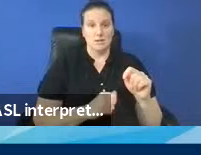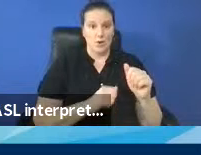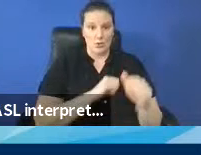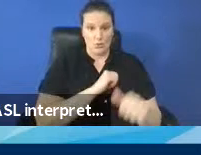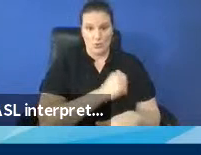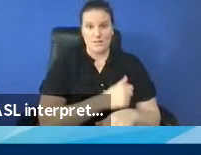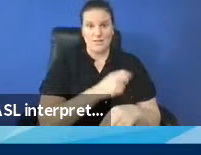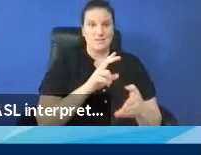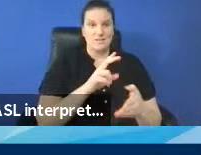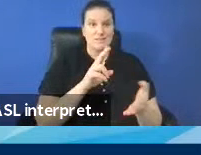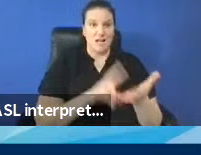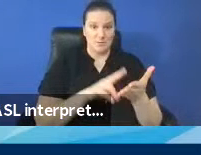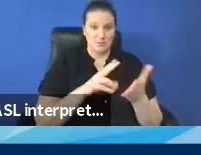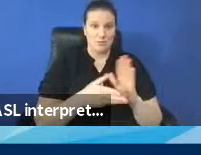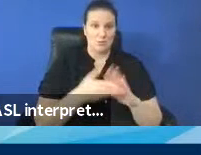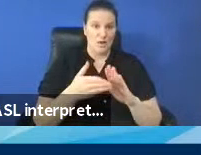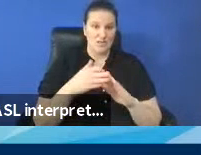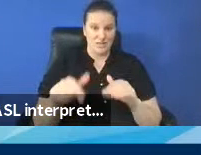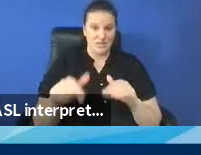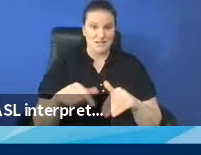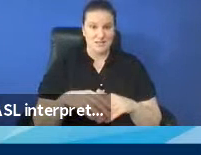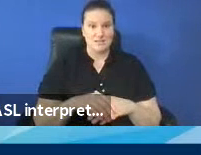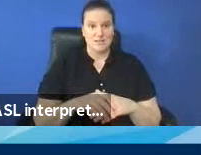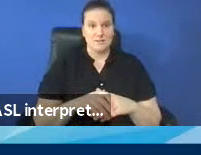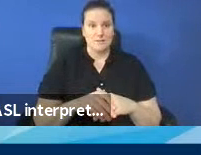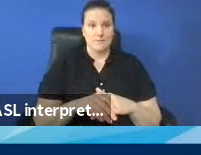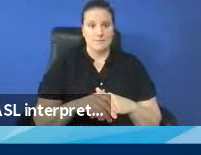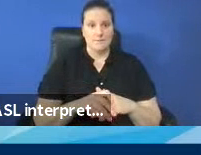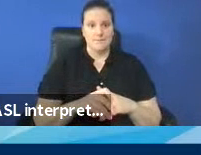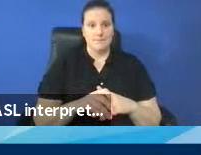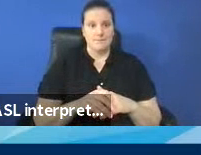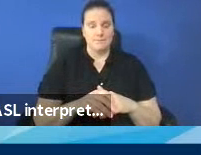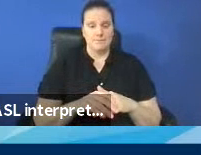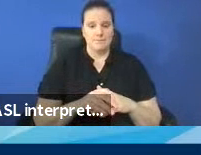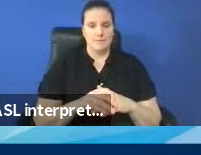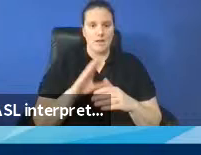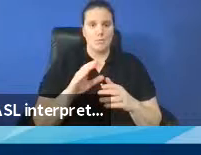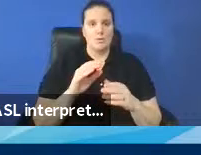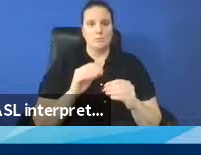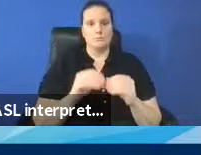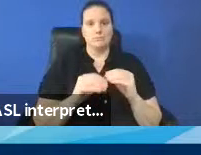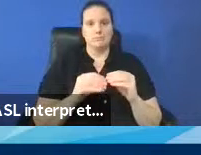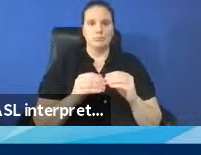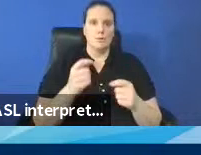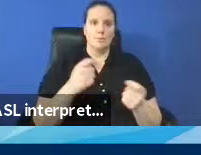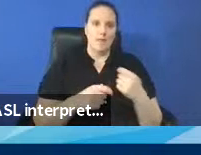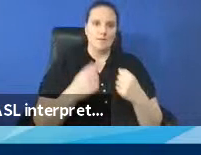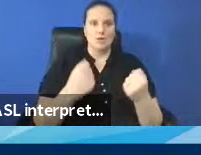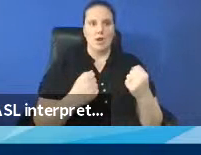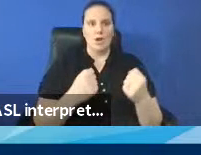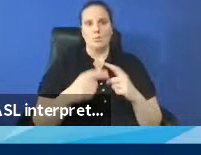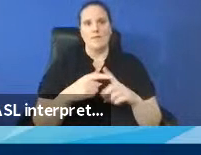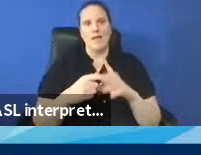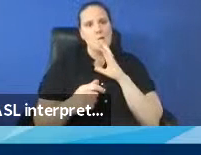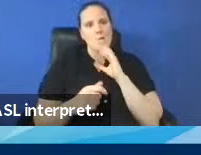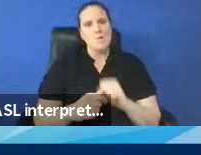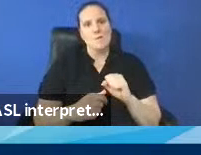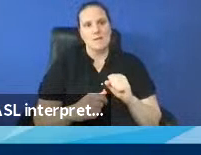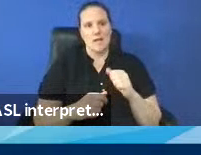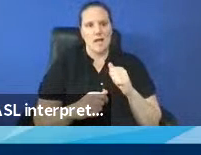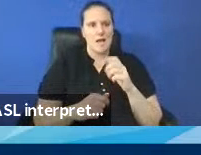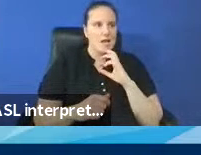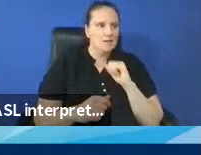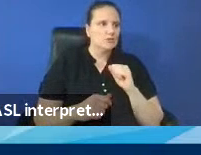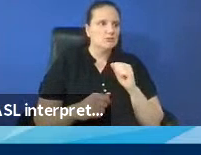to run this, and they're going to be replacing vehicles as they age out, and there's